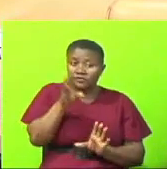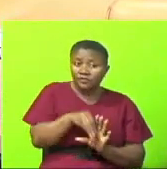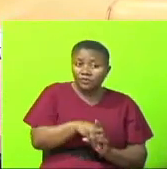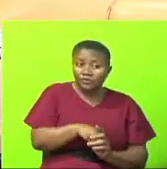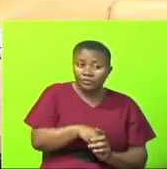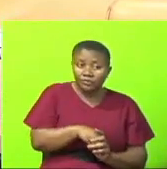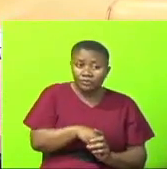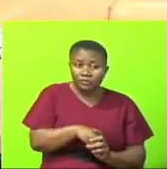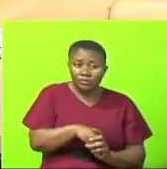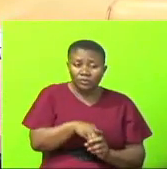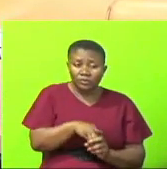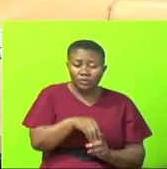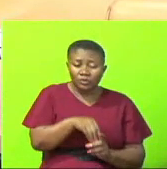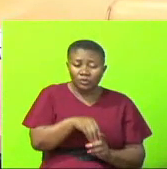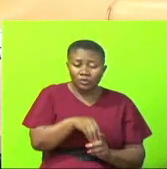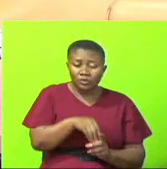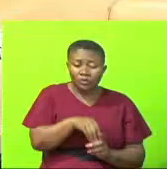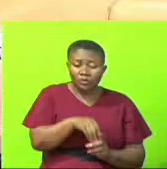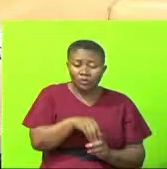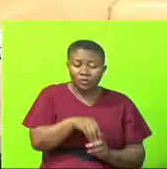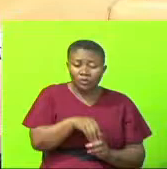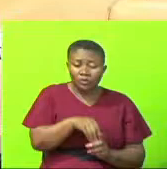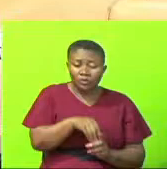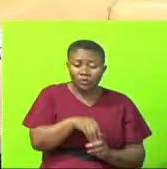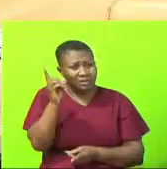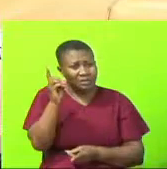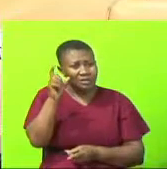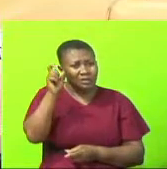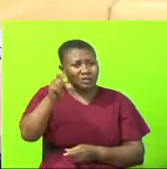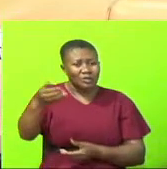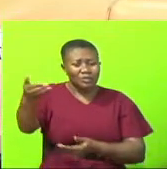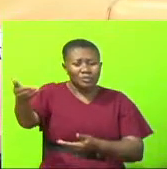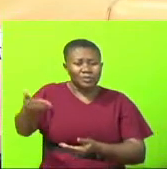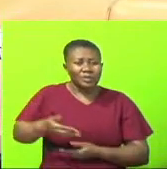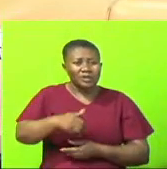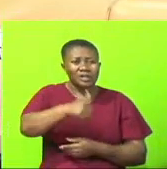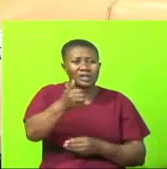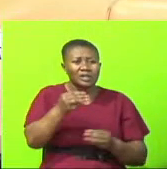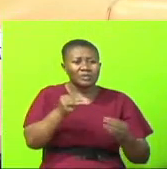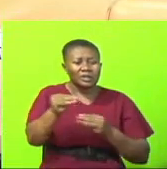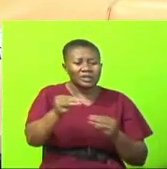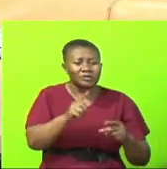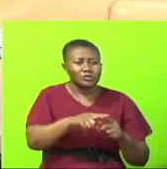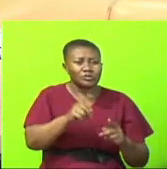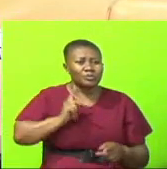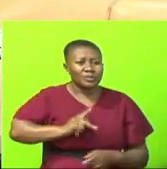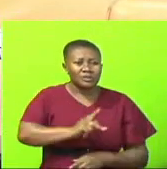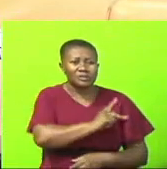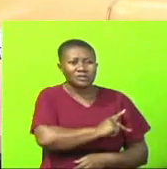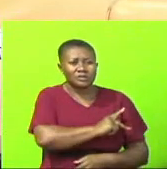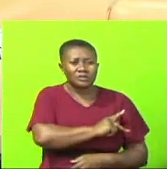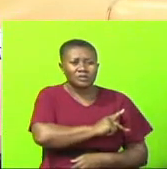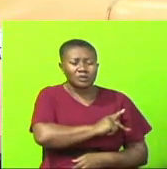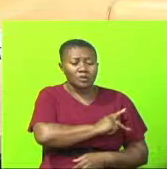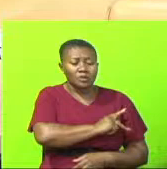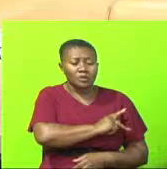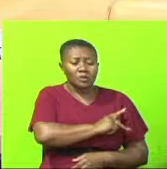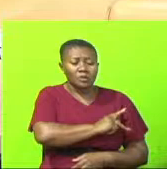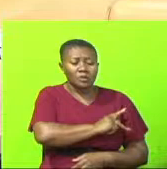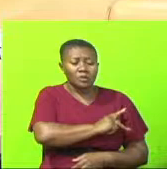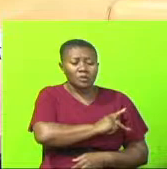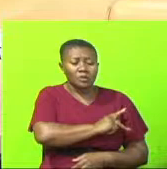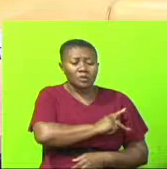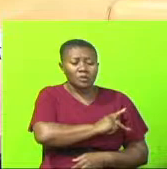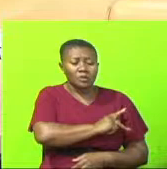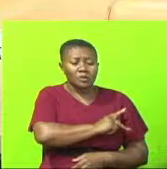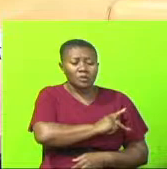you cannot decide that you can bring any matter anyhow to Parliament, no matter how serious, and expect Parliament